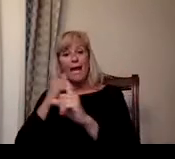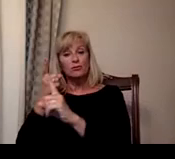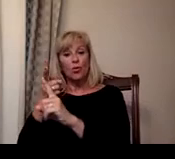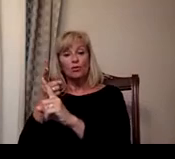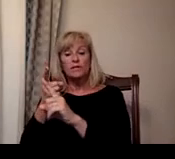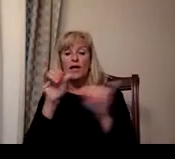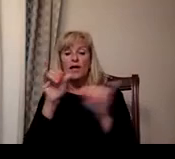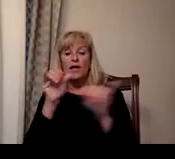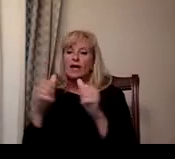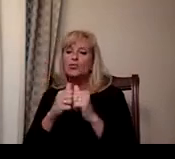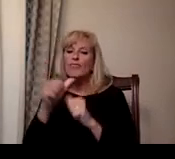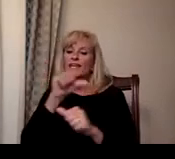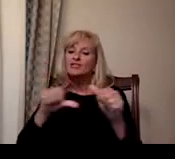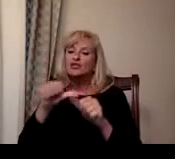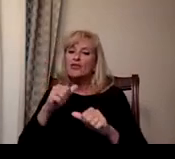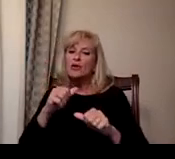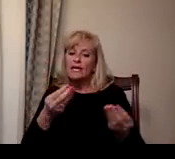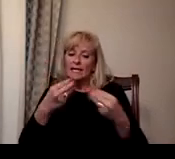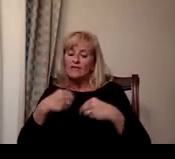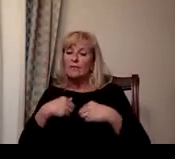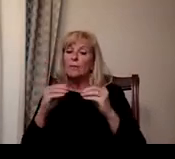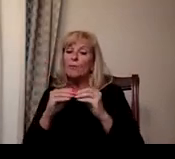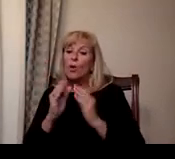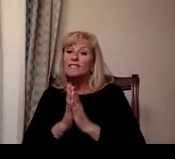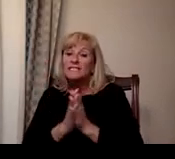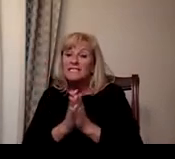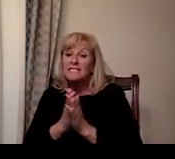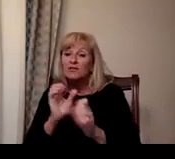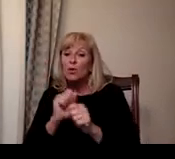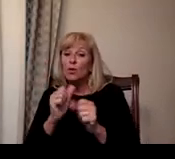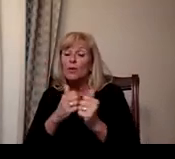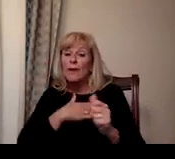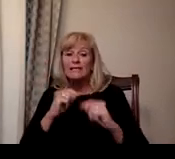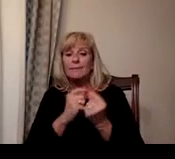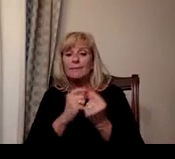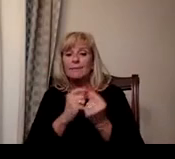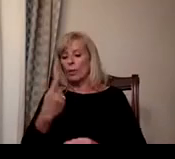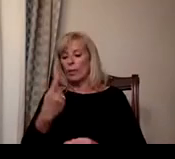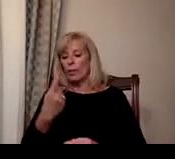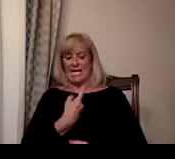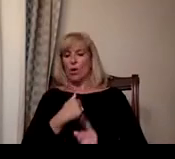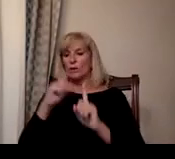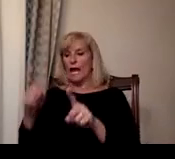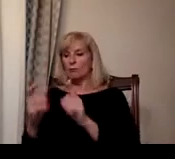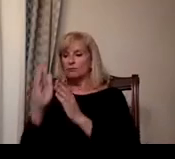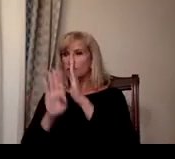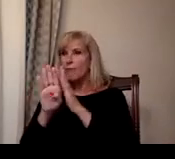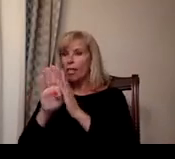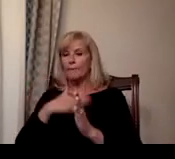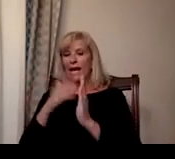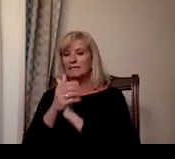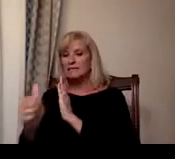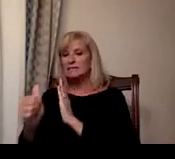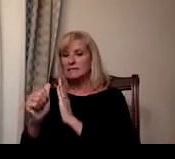with each other, which gives me more incentive to work in my team. This isn't just me going out and developing my own skills and being all